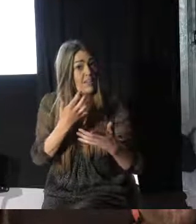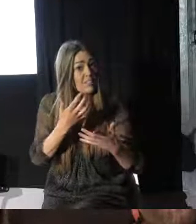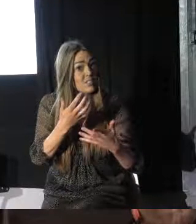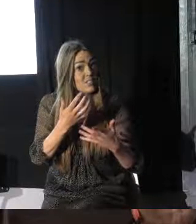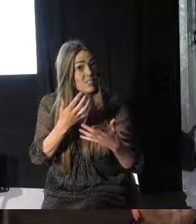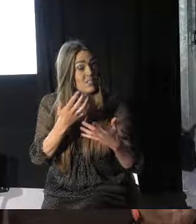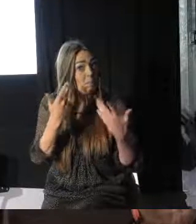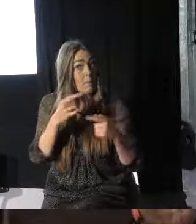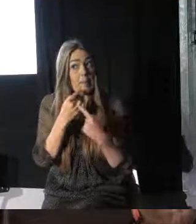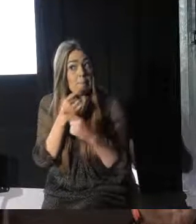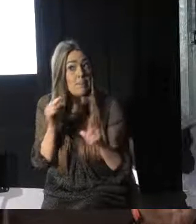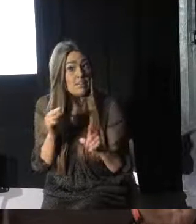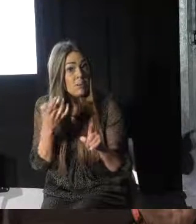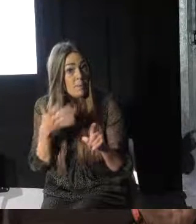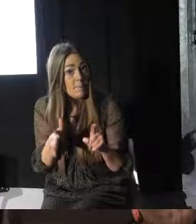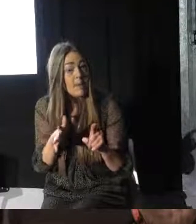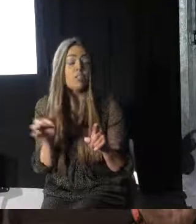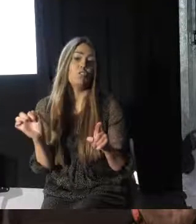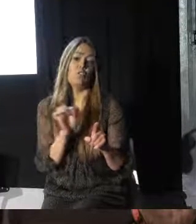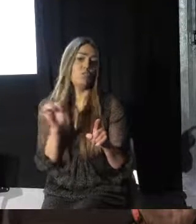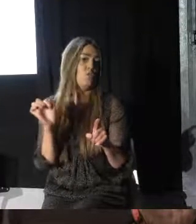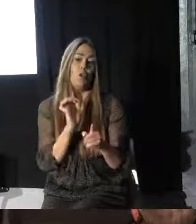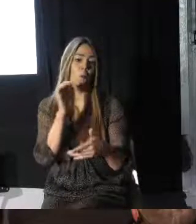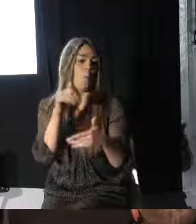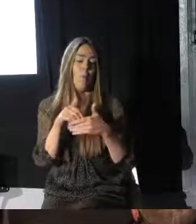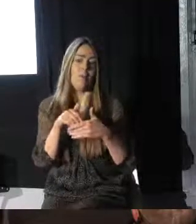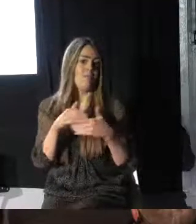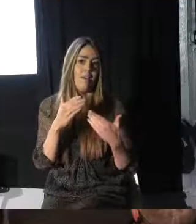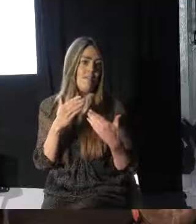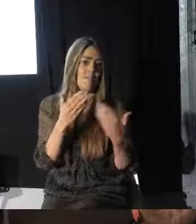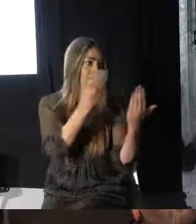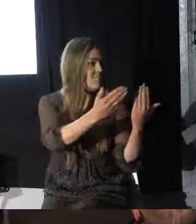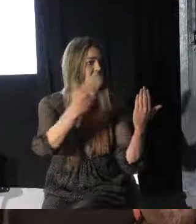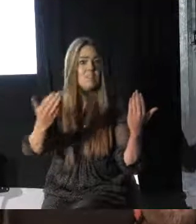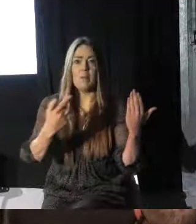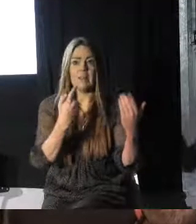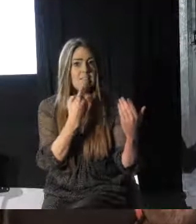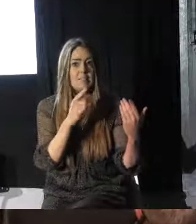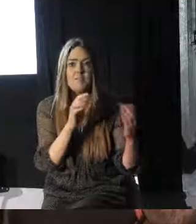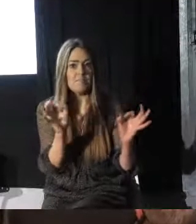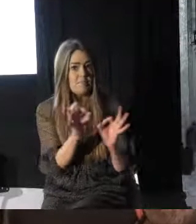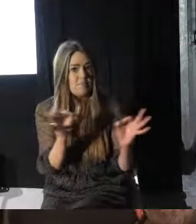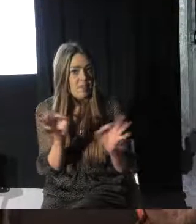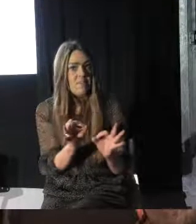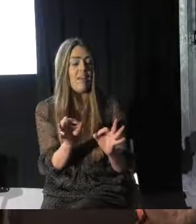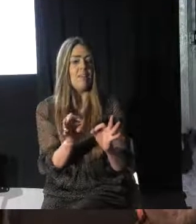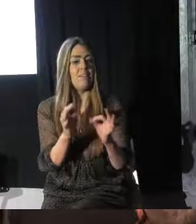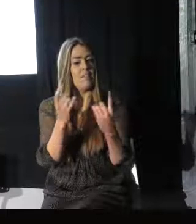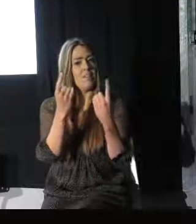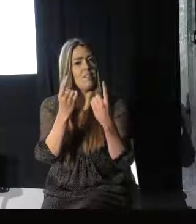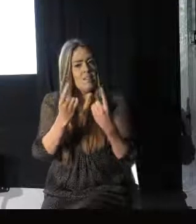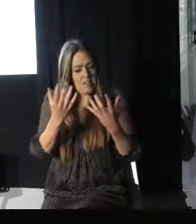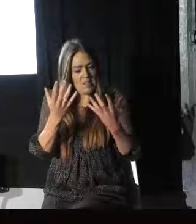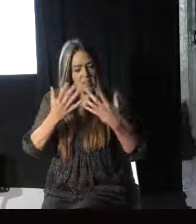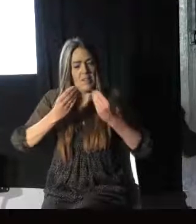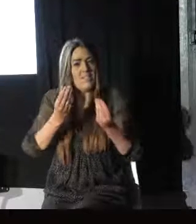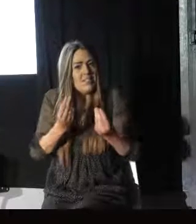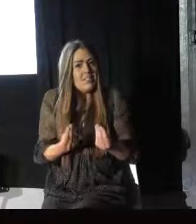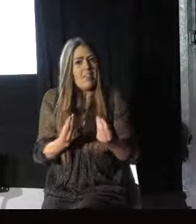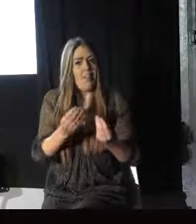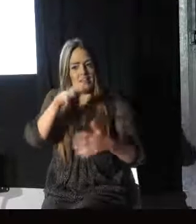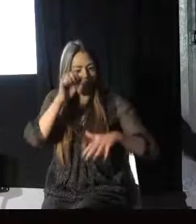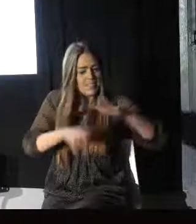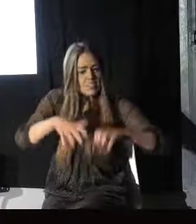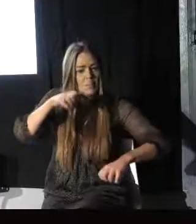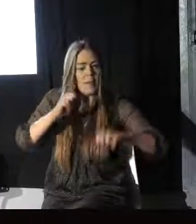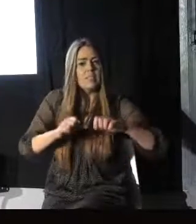yet being mentioned within the displays here, and certainly the physical dismantling that would involve restitution